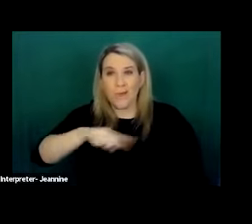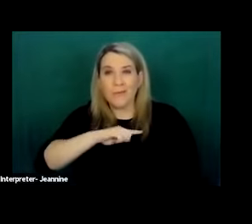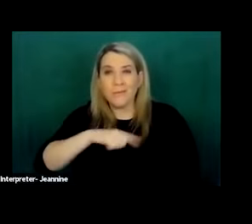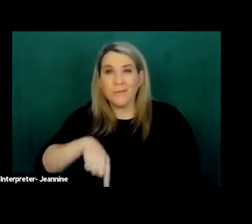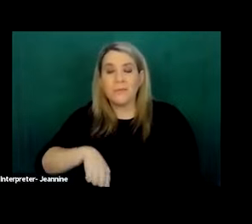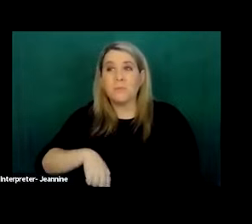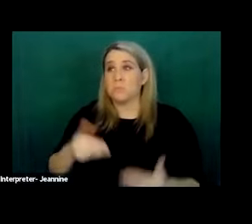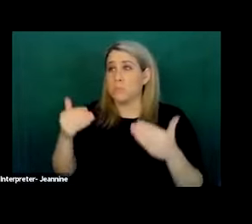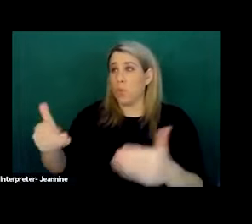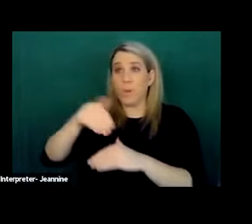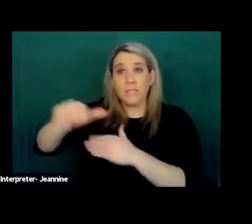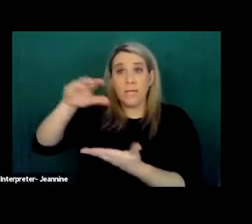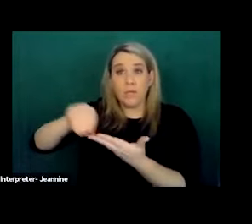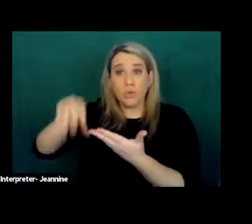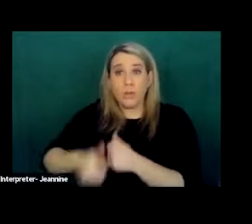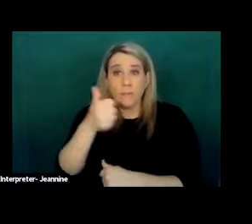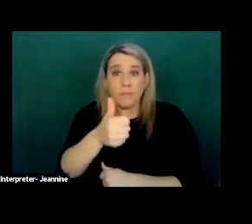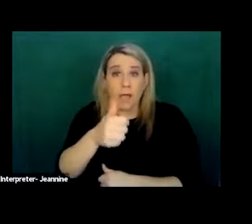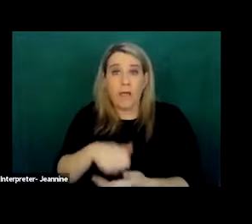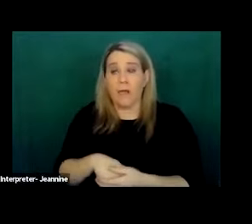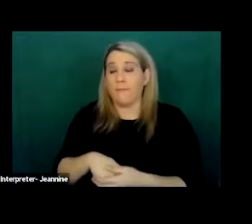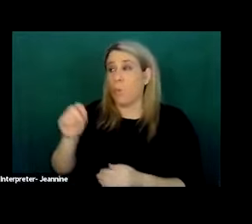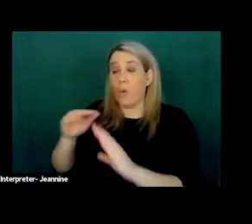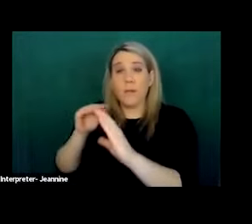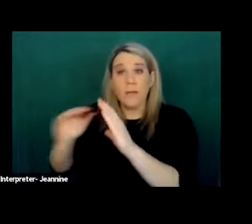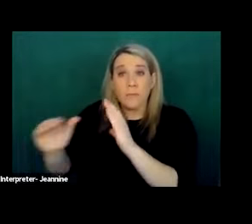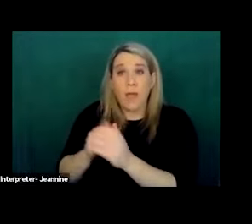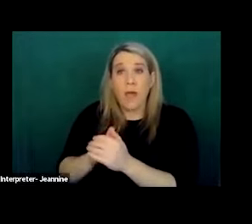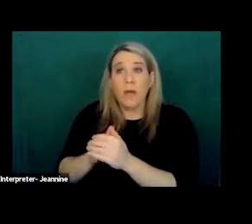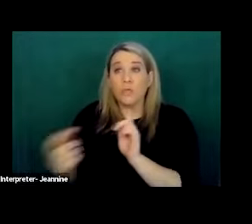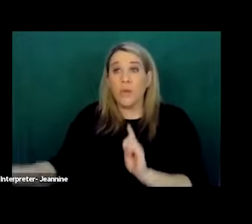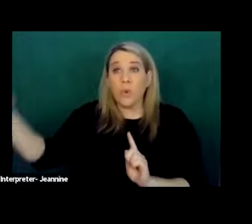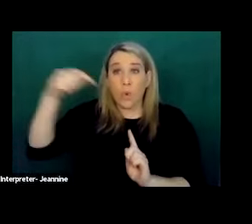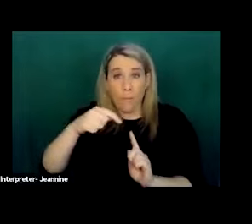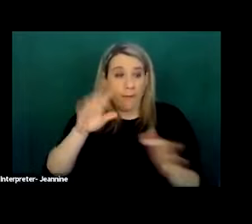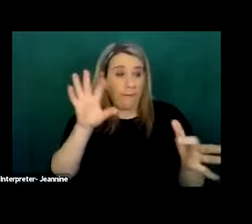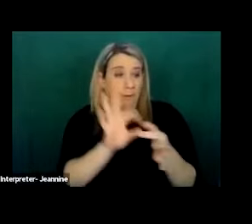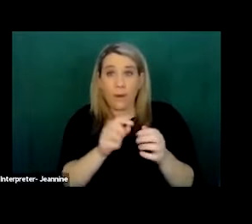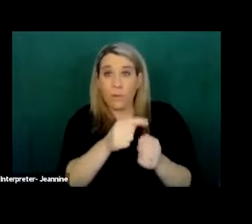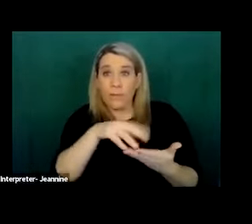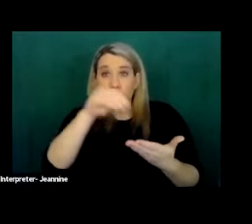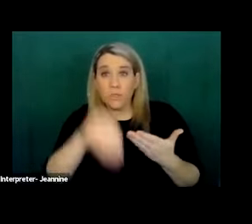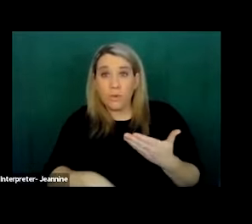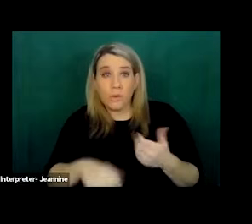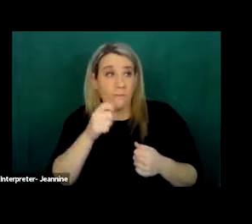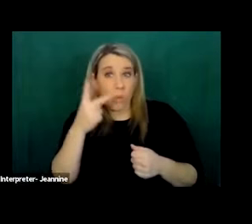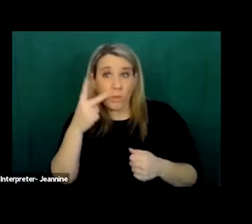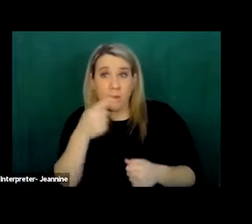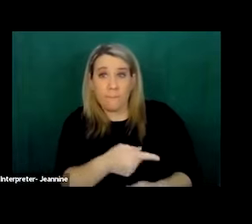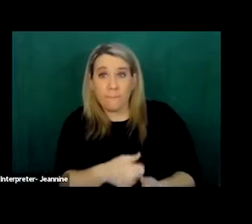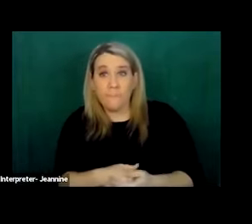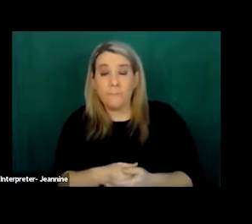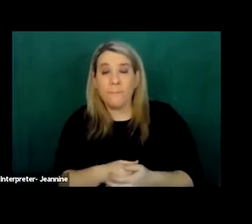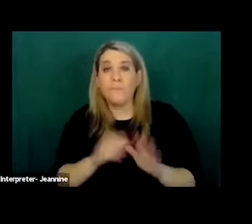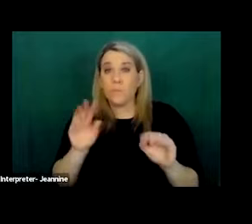to send the student over, send us an email so we can loop back and connect with that student if we don't see them. We can